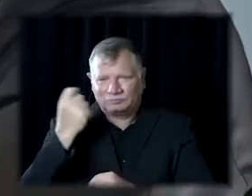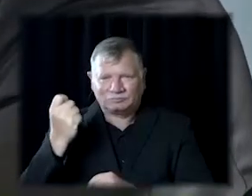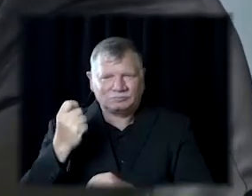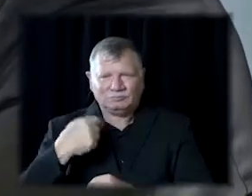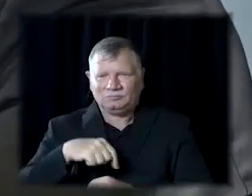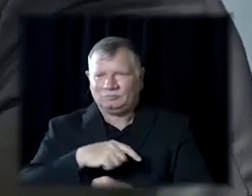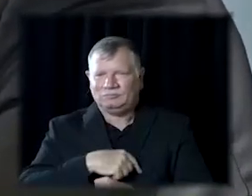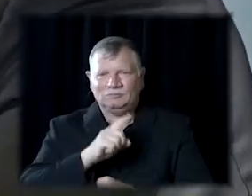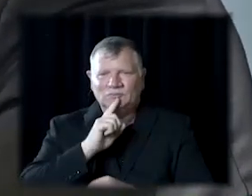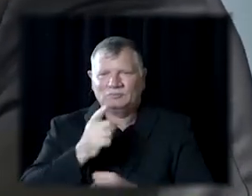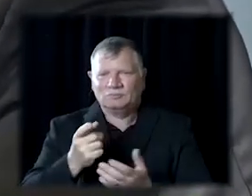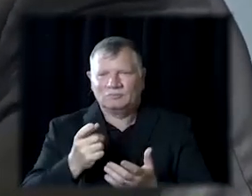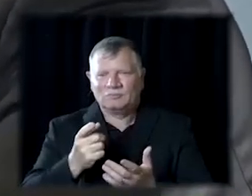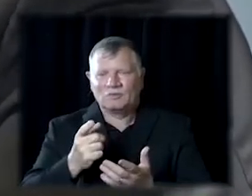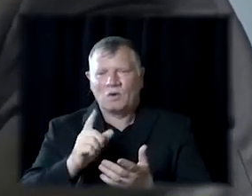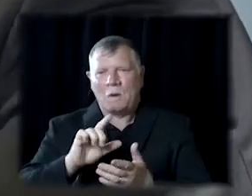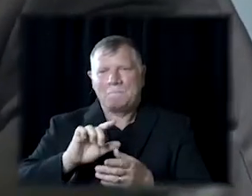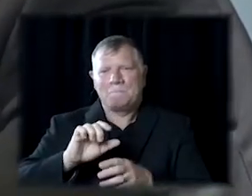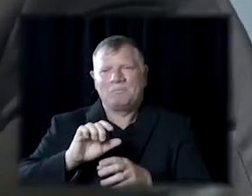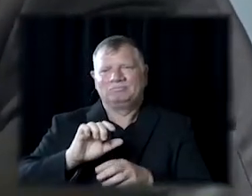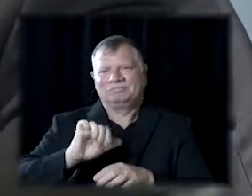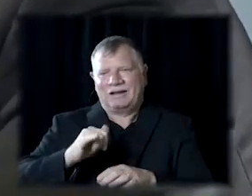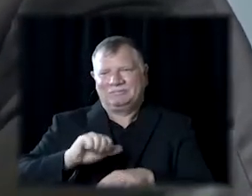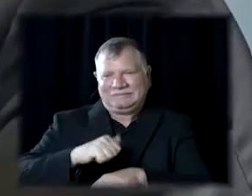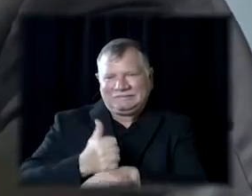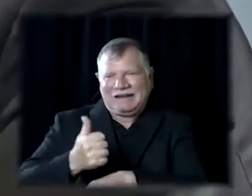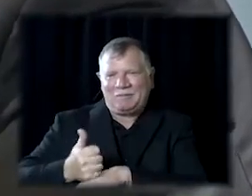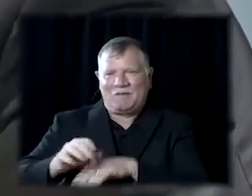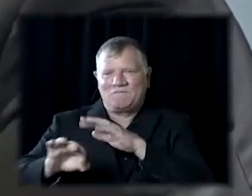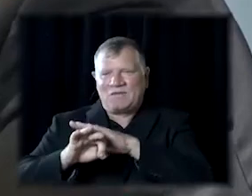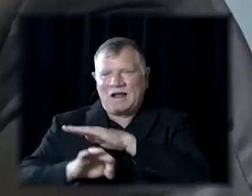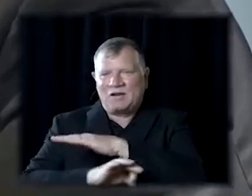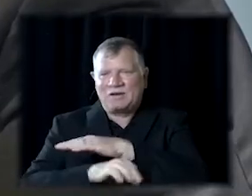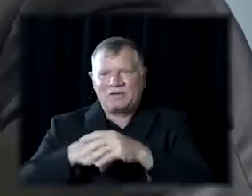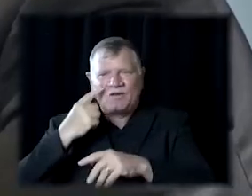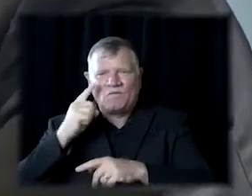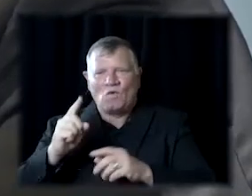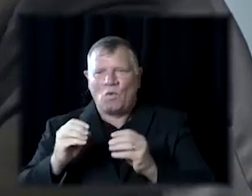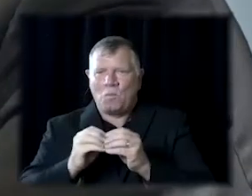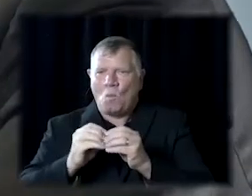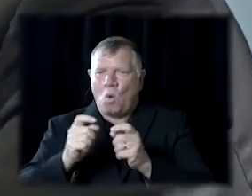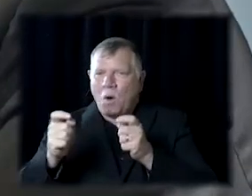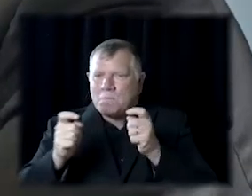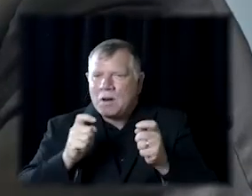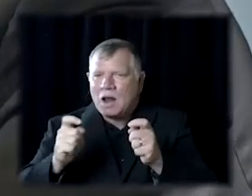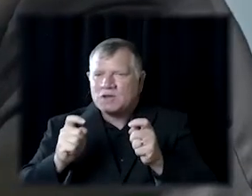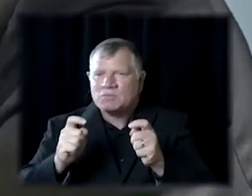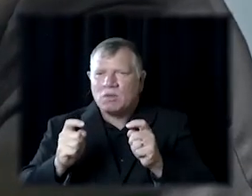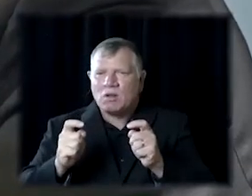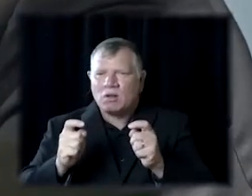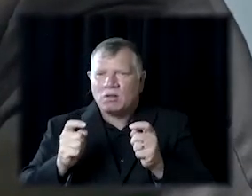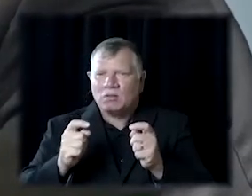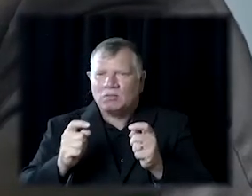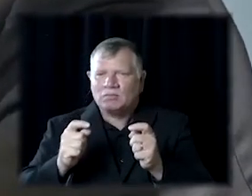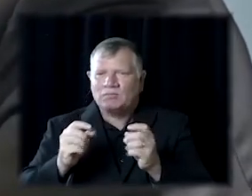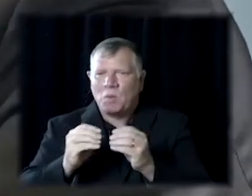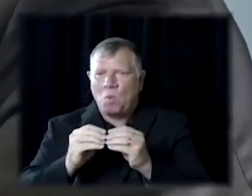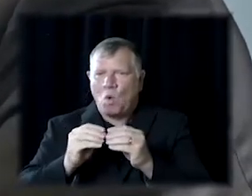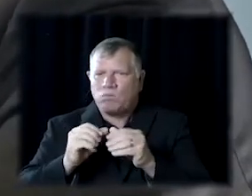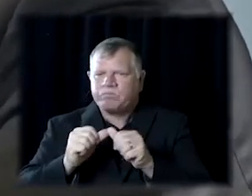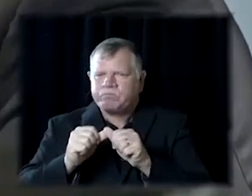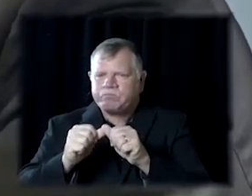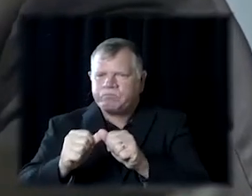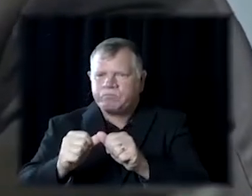because we're laying really the groundwork, the foundations, to be able to have a more manageable and